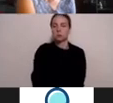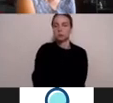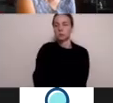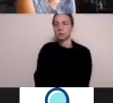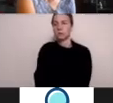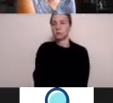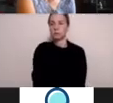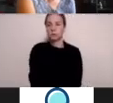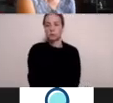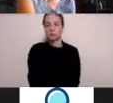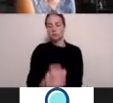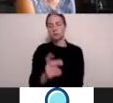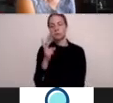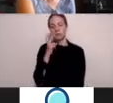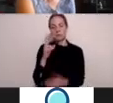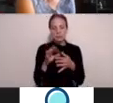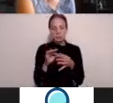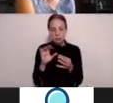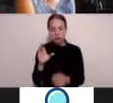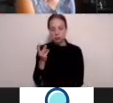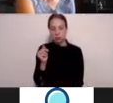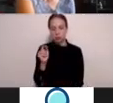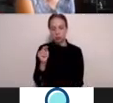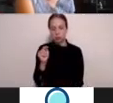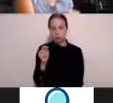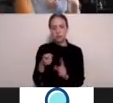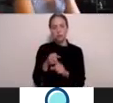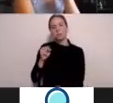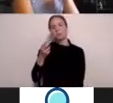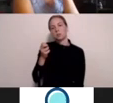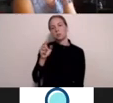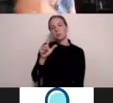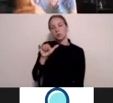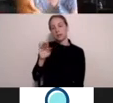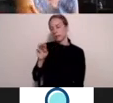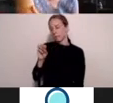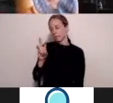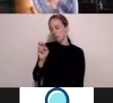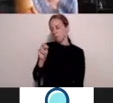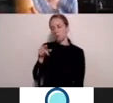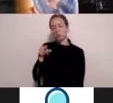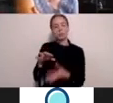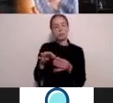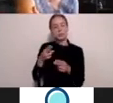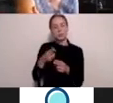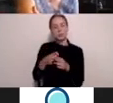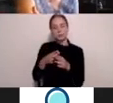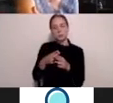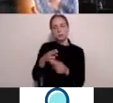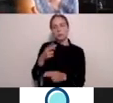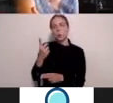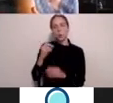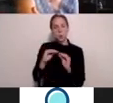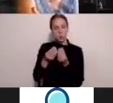Okay, so I see that there is a message in the chat here from Shelley Bowen mentioning that looks like the Bar Syndrome organization is hosting